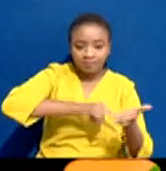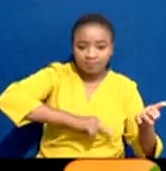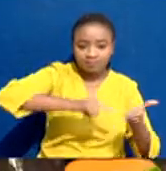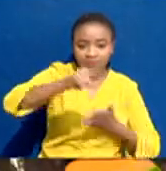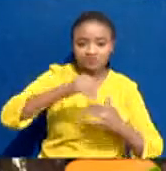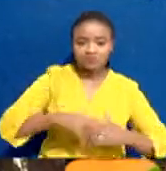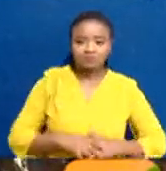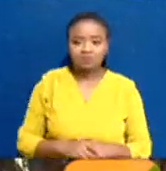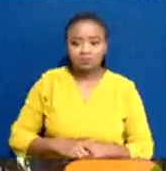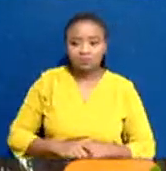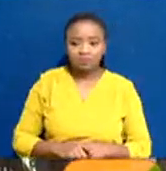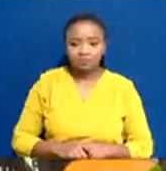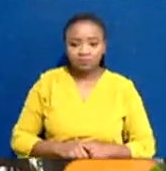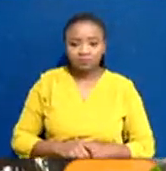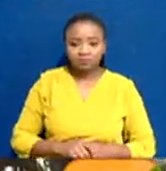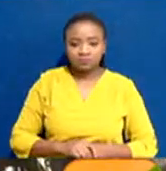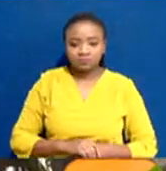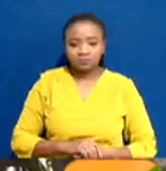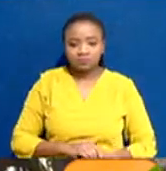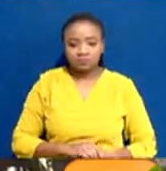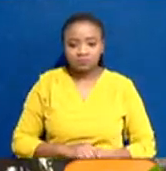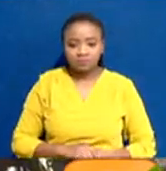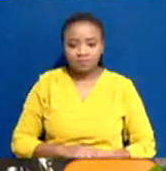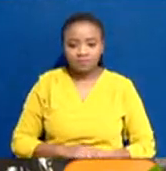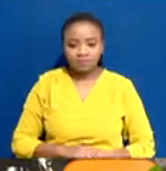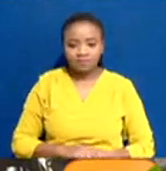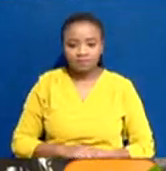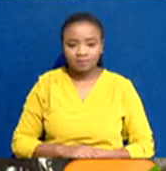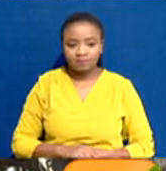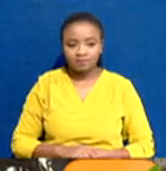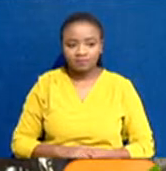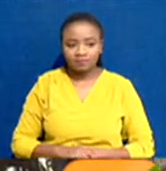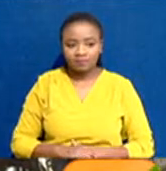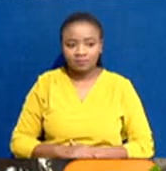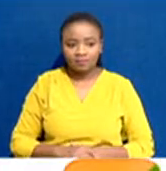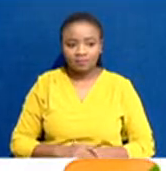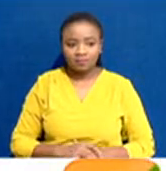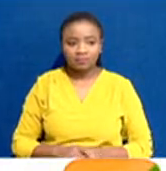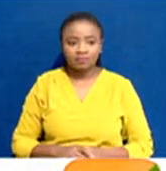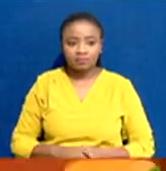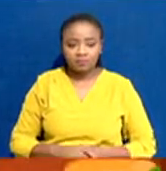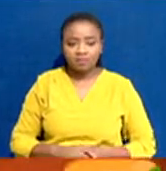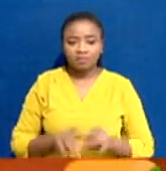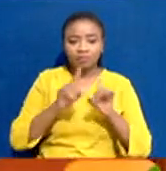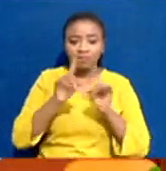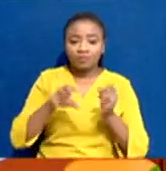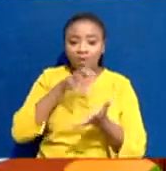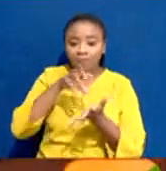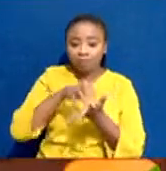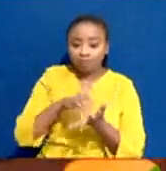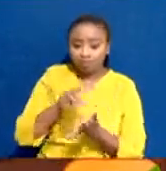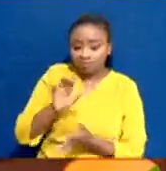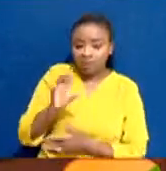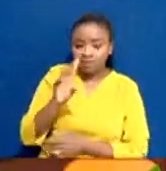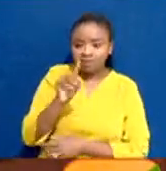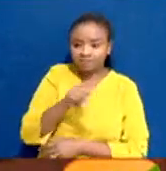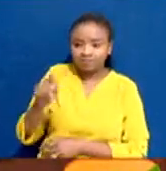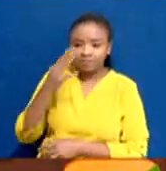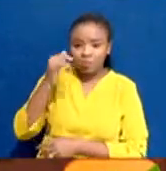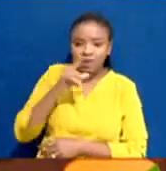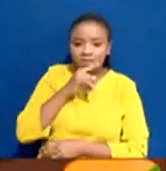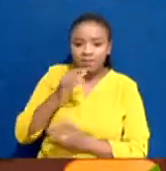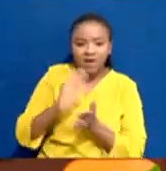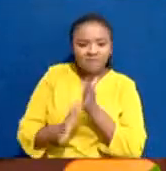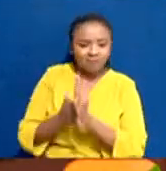the country's top spy, as the director of public prosecutions. The position of the DPP fell vacant after Haji